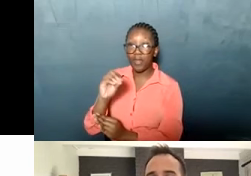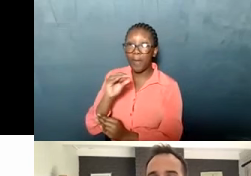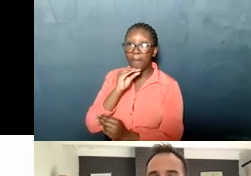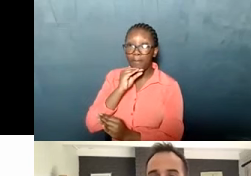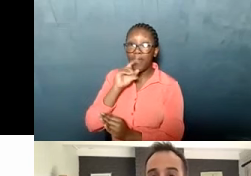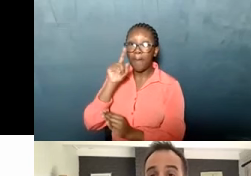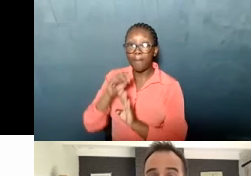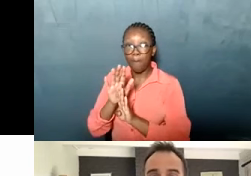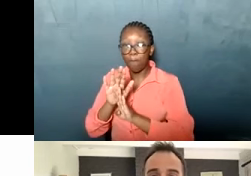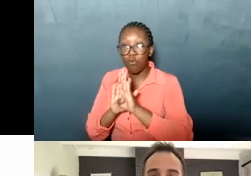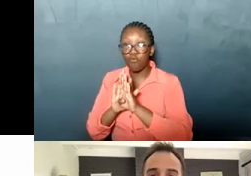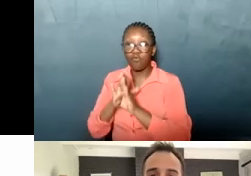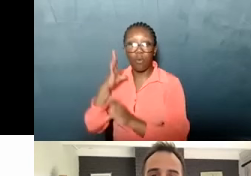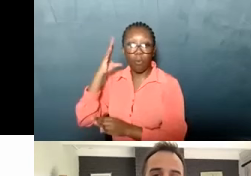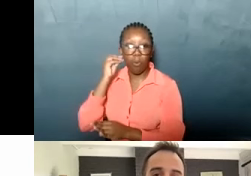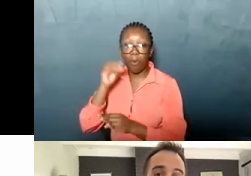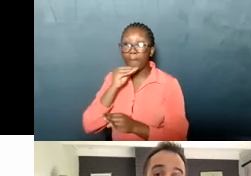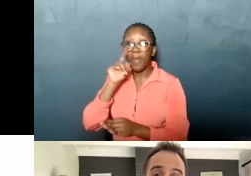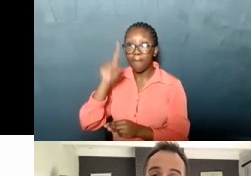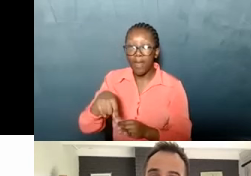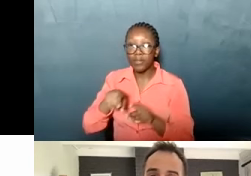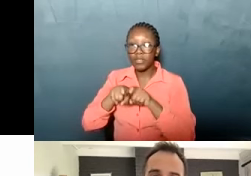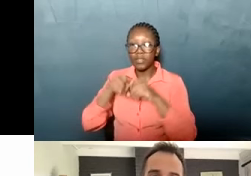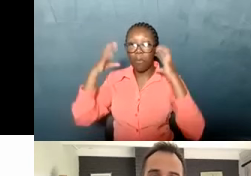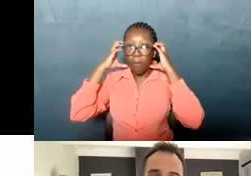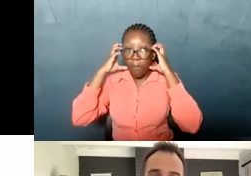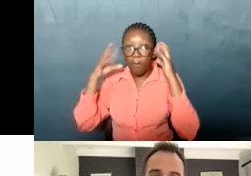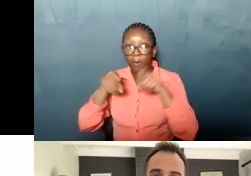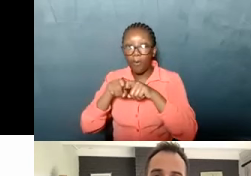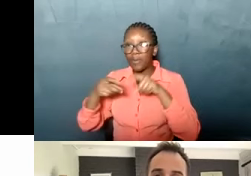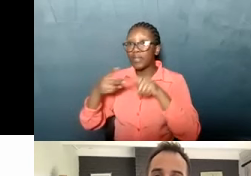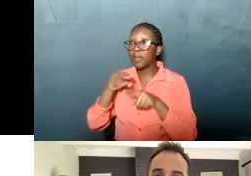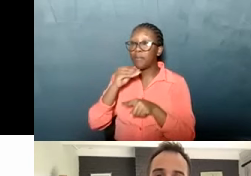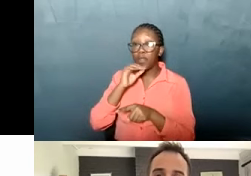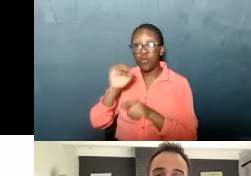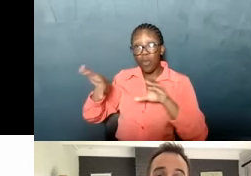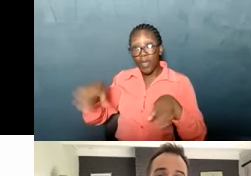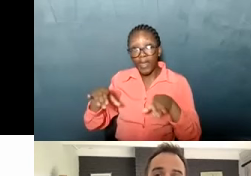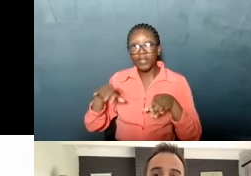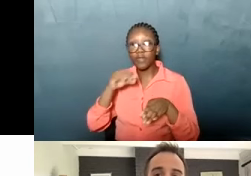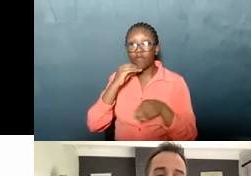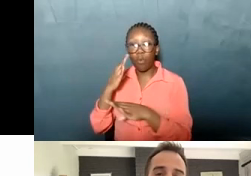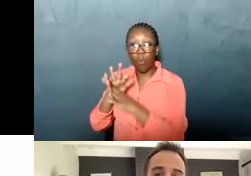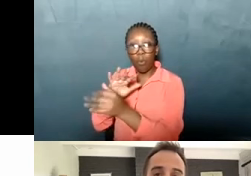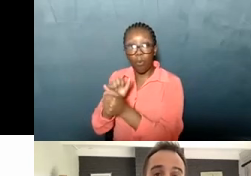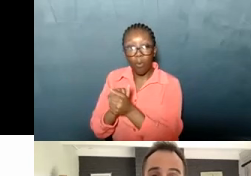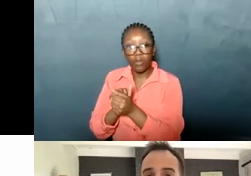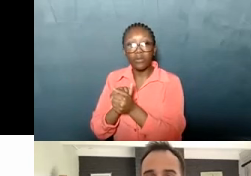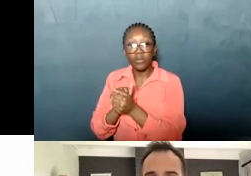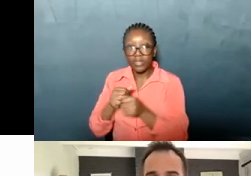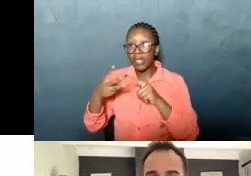detection of hearing loss through screening is the use of task shifting and employing innovative technologies